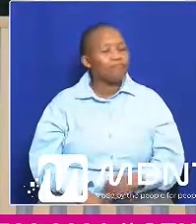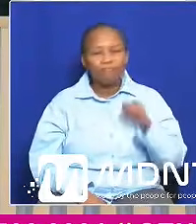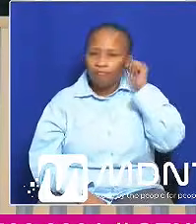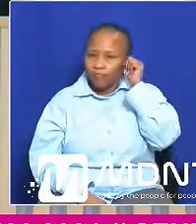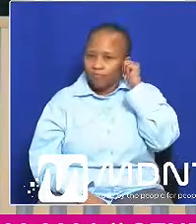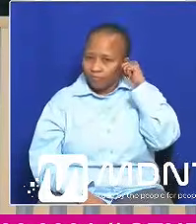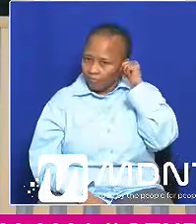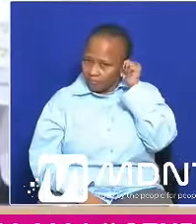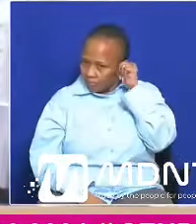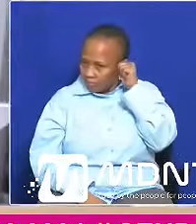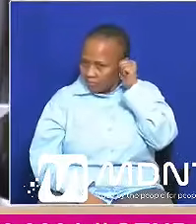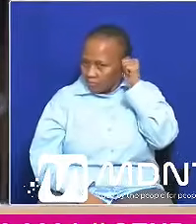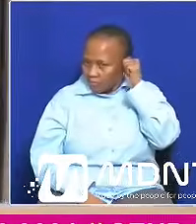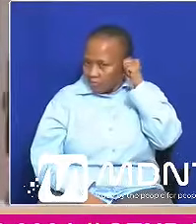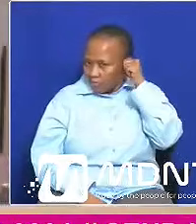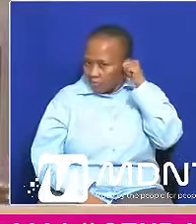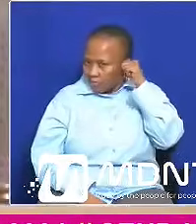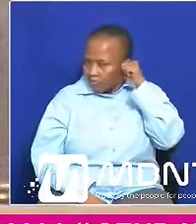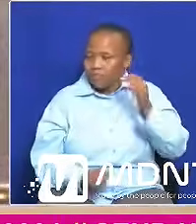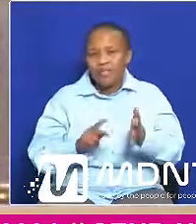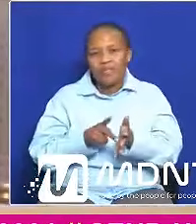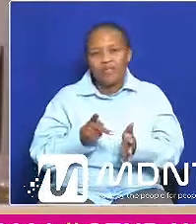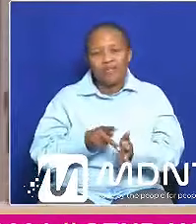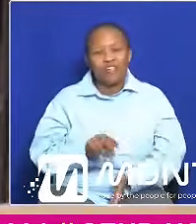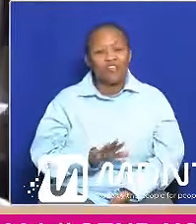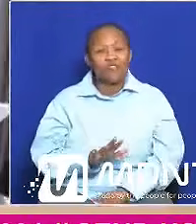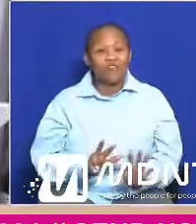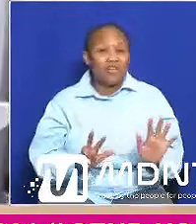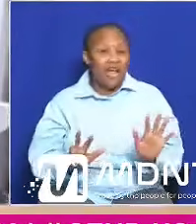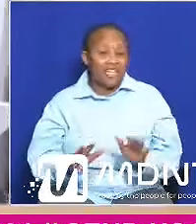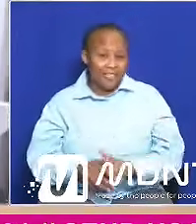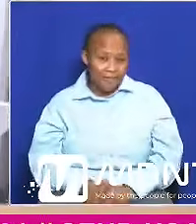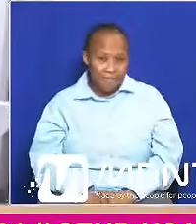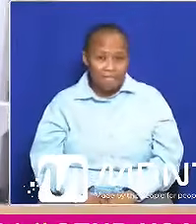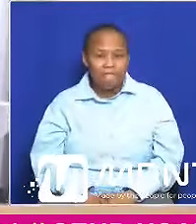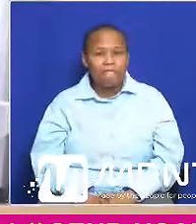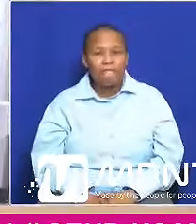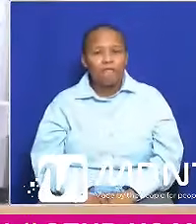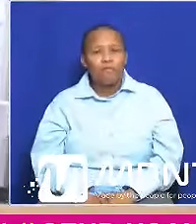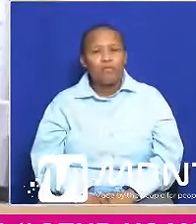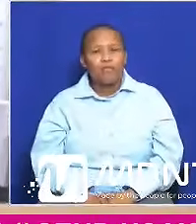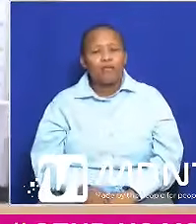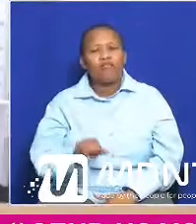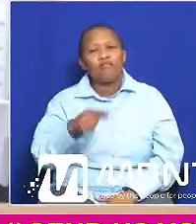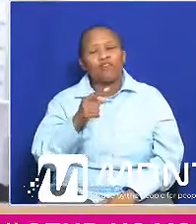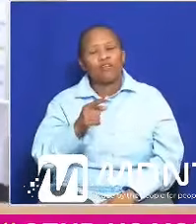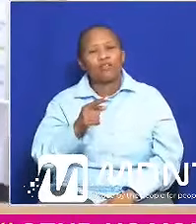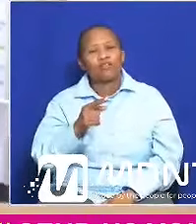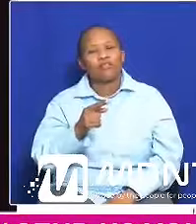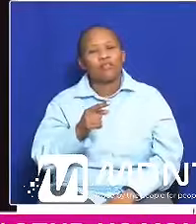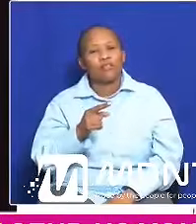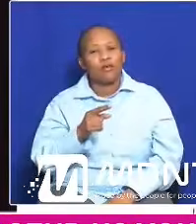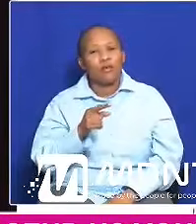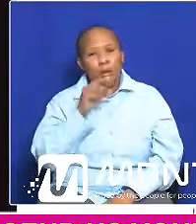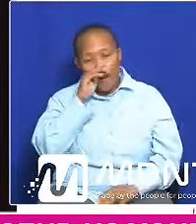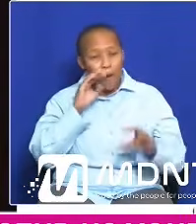At page 58, the first block, the first communication, this would appear to